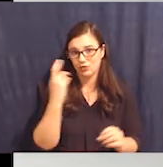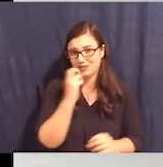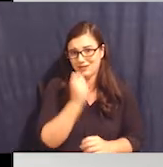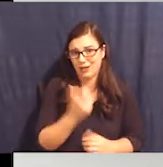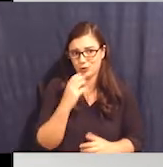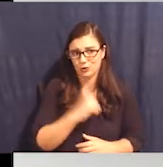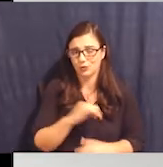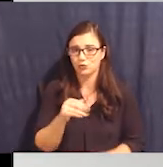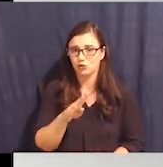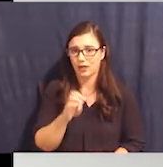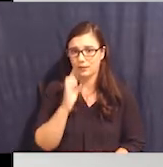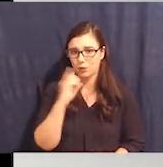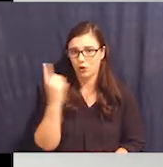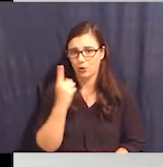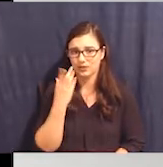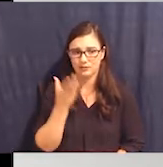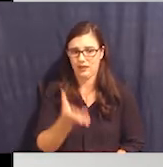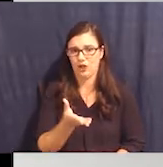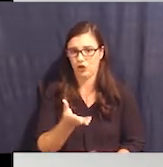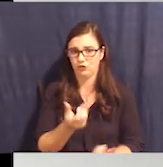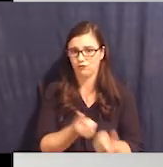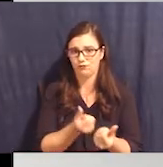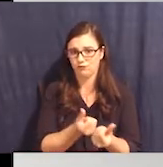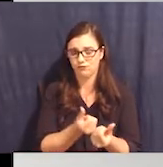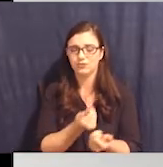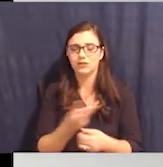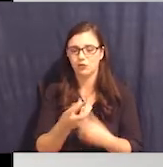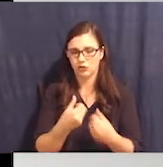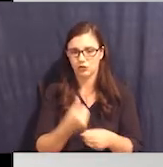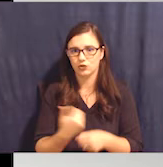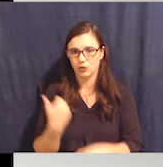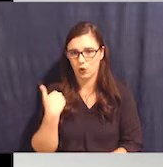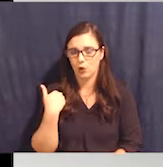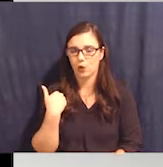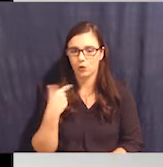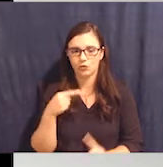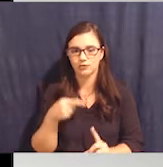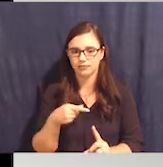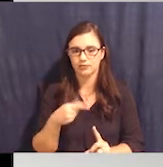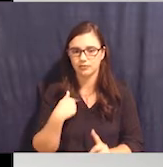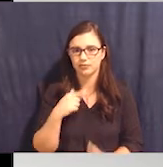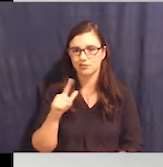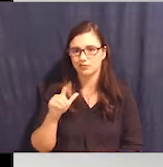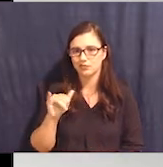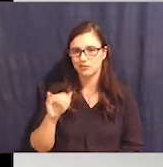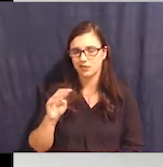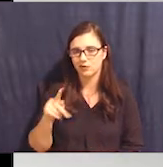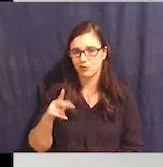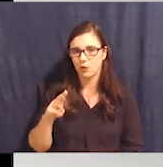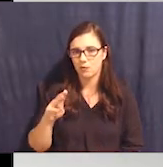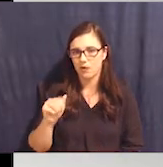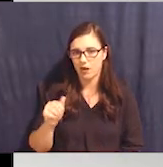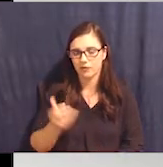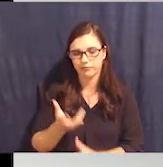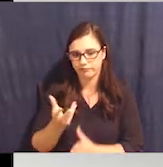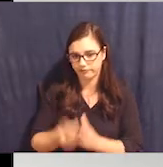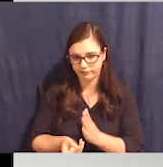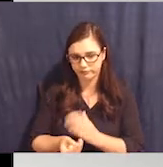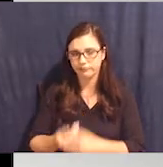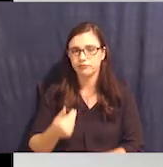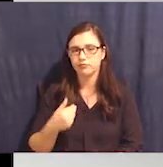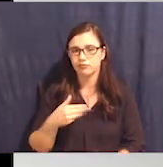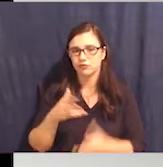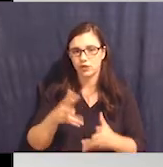I had no reason not to assume, that Jamie would always be there. And several years ago, she had lymphoma.